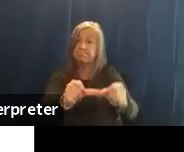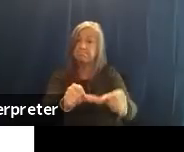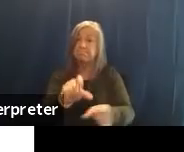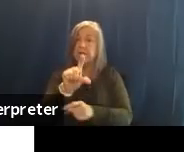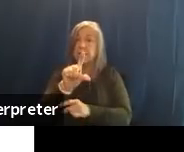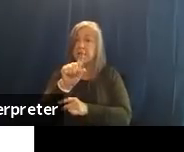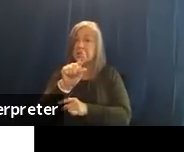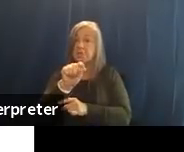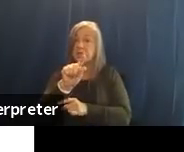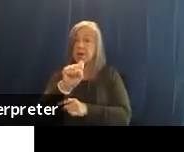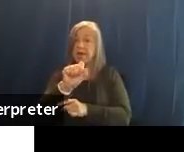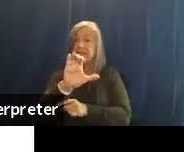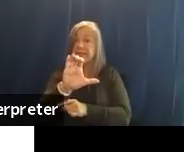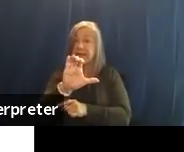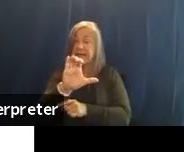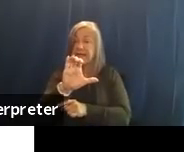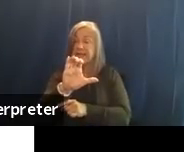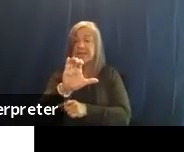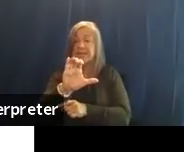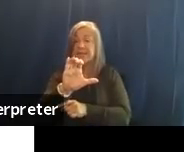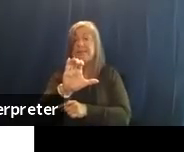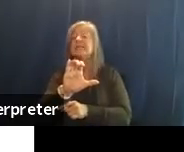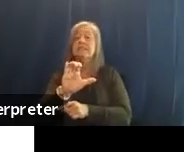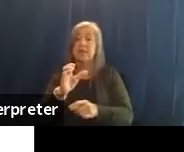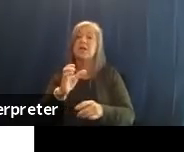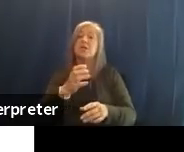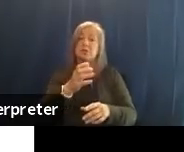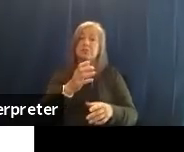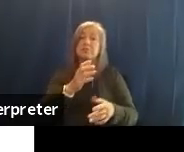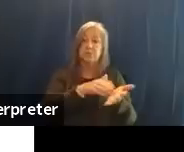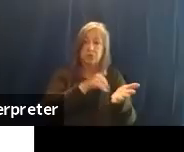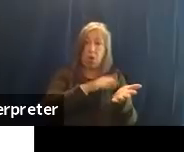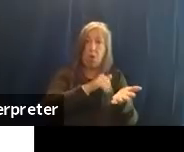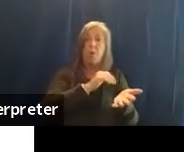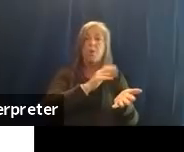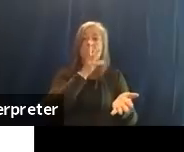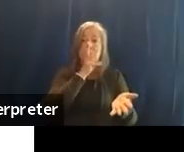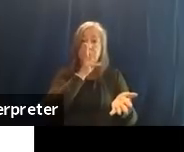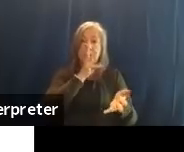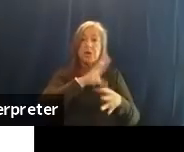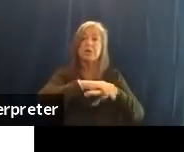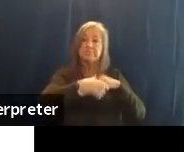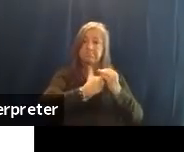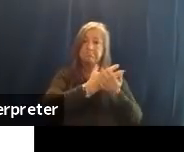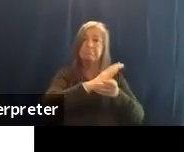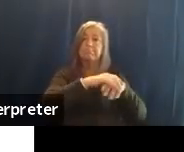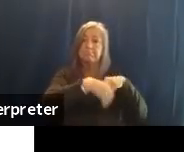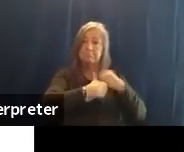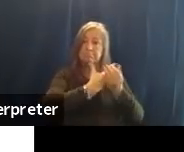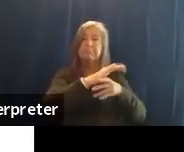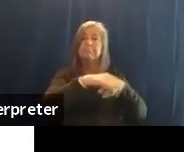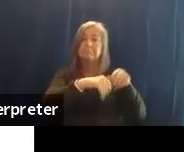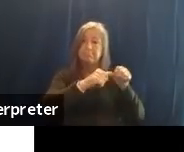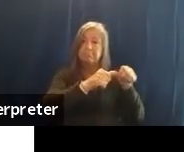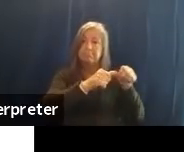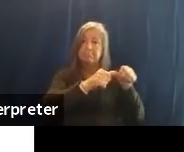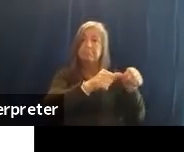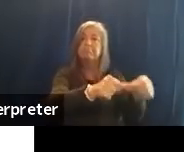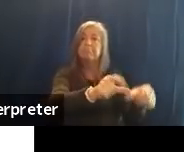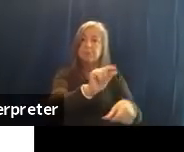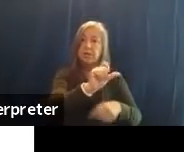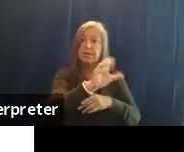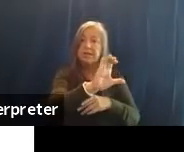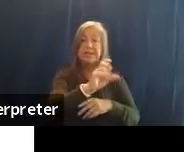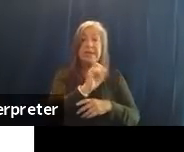there is hand sanitizer in the buildings. And so we're spreading that out to make that available to staff.